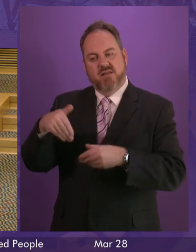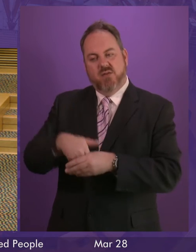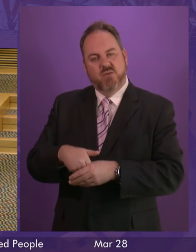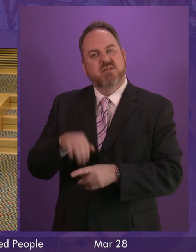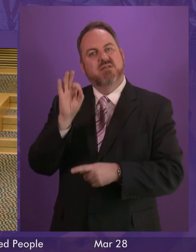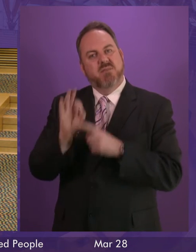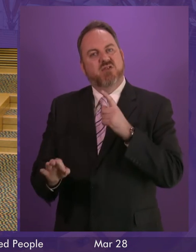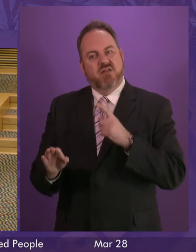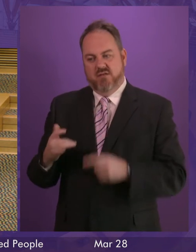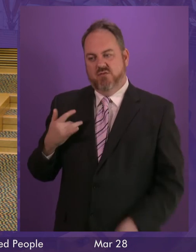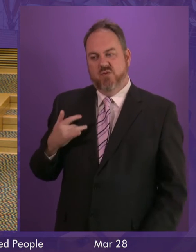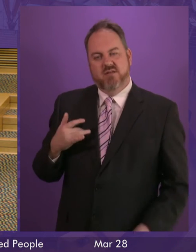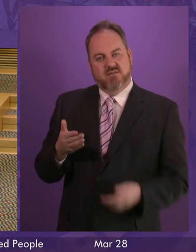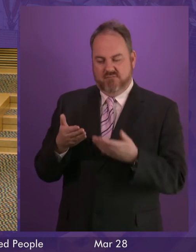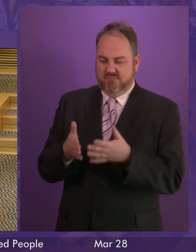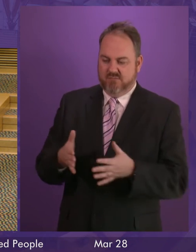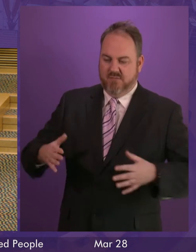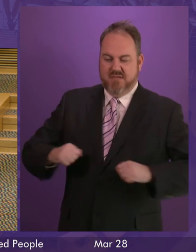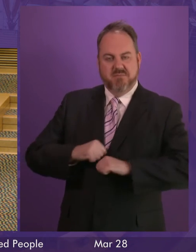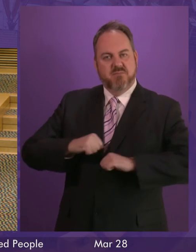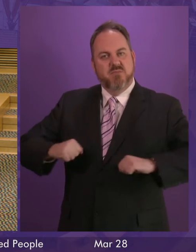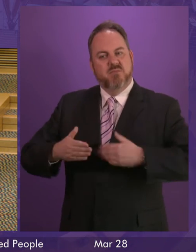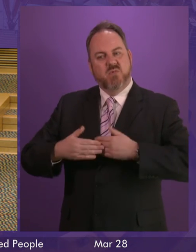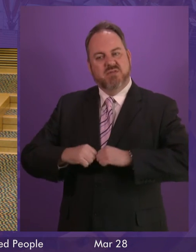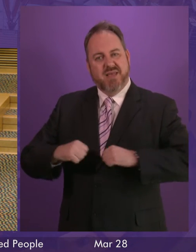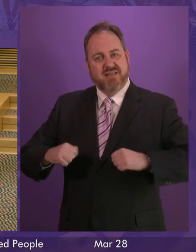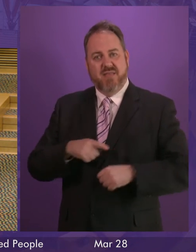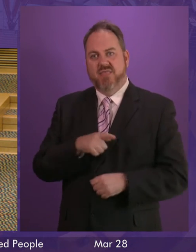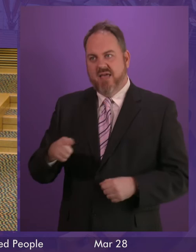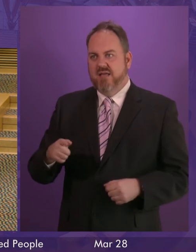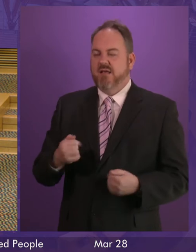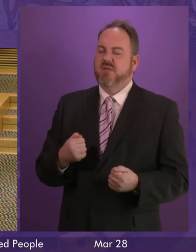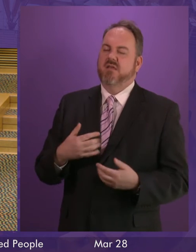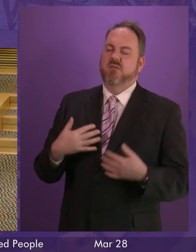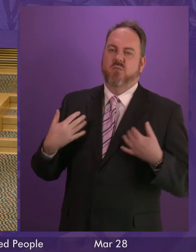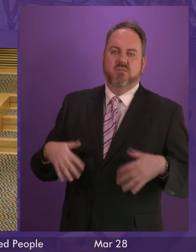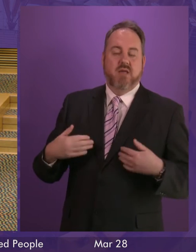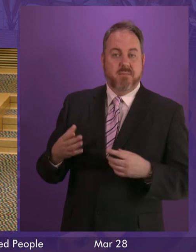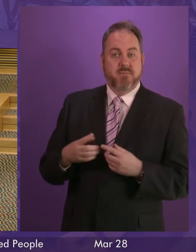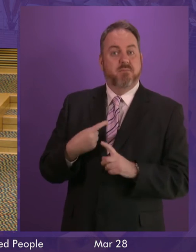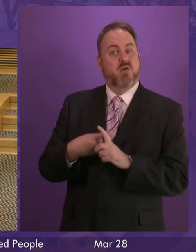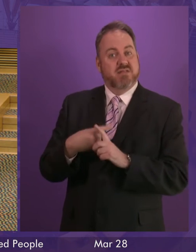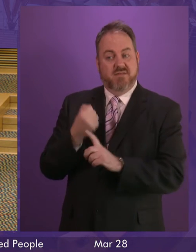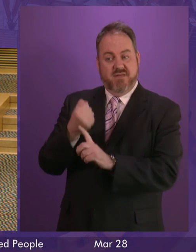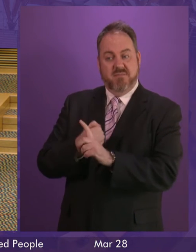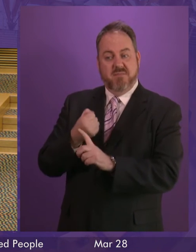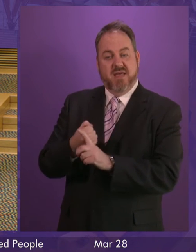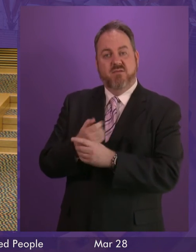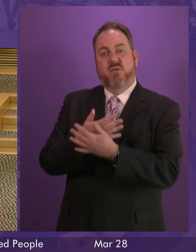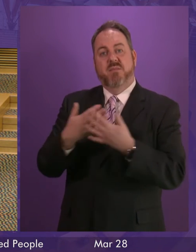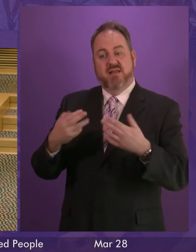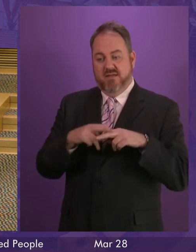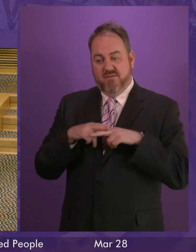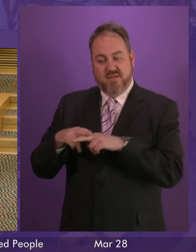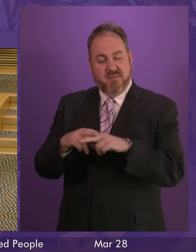care needs and their families to get out and about quite simply it can be life-changing for many families. The consultation closes on the 13th of May so